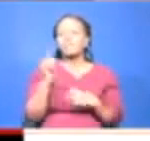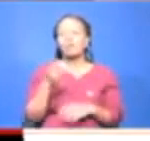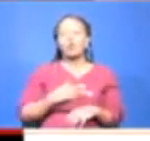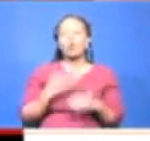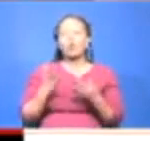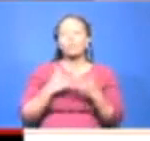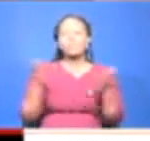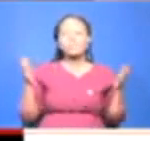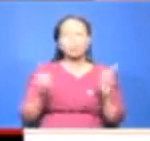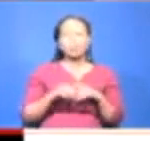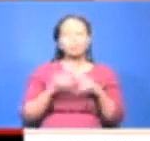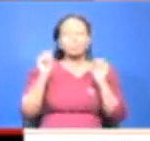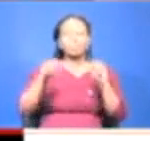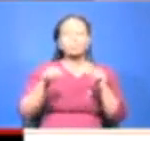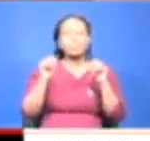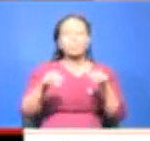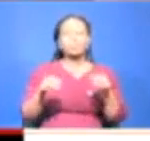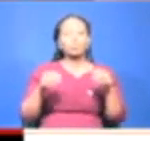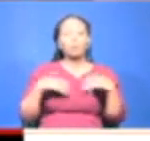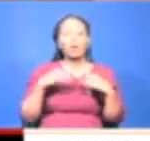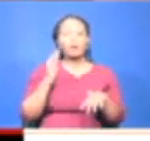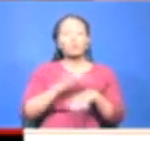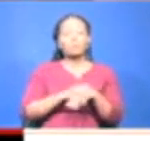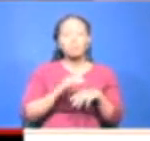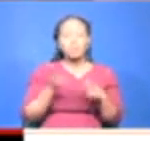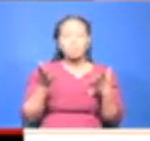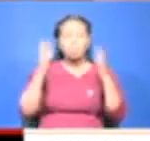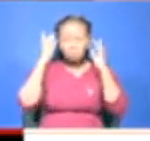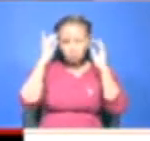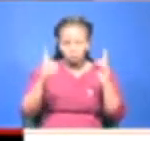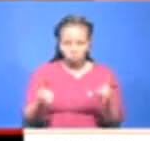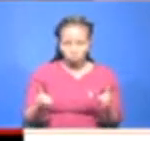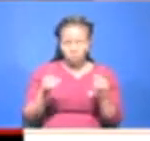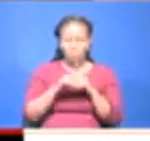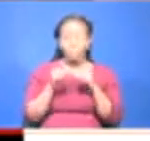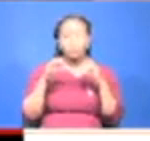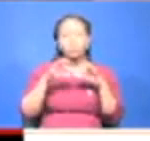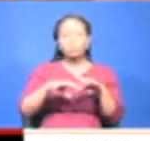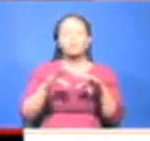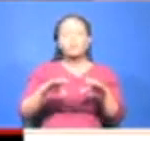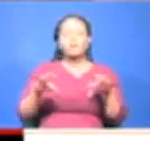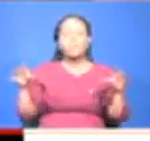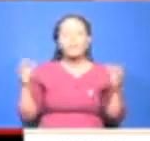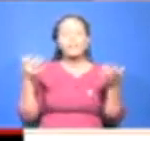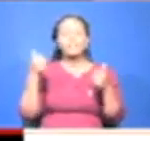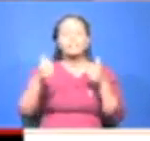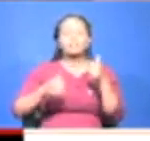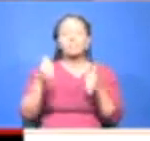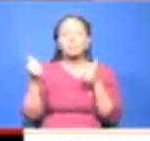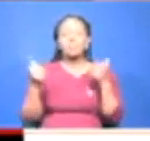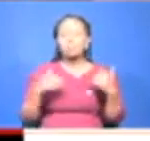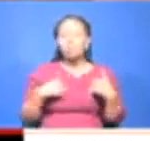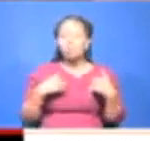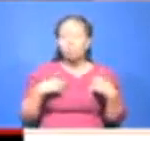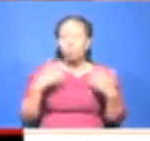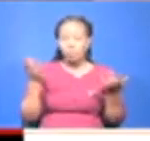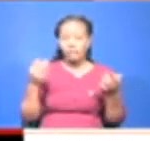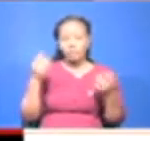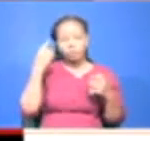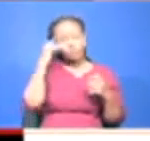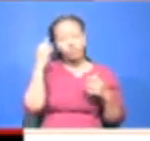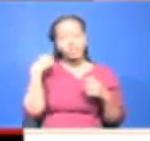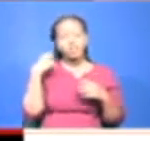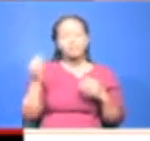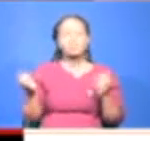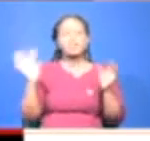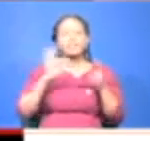to make a viable income and serve the market, which is really farmers. That's 50% of the population here engaged. So if you